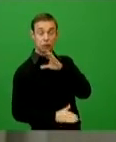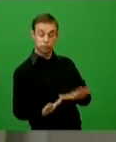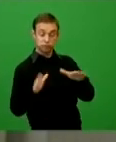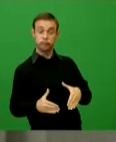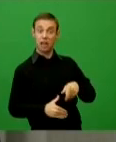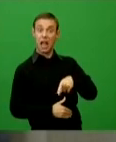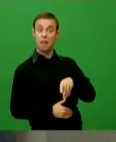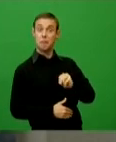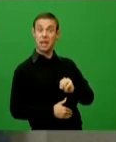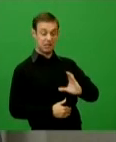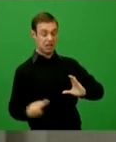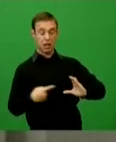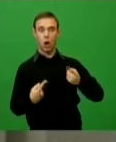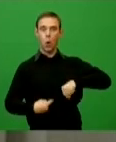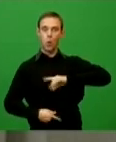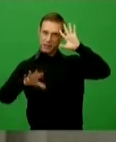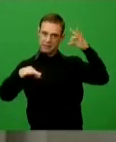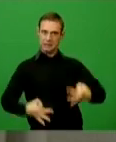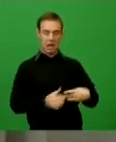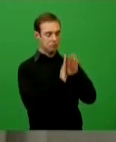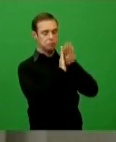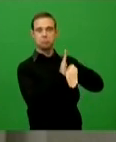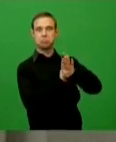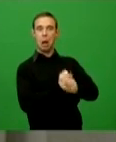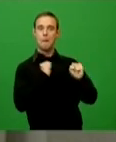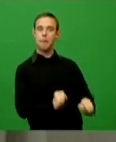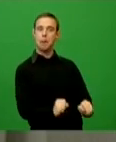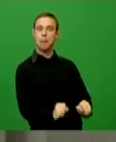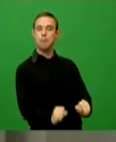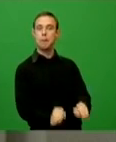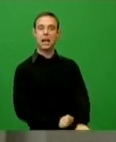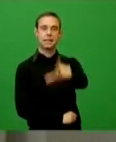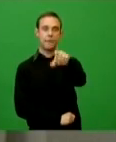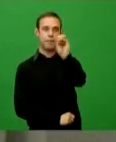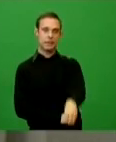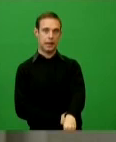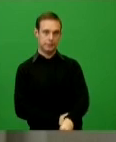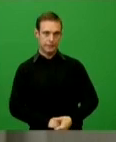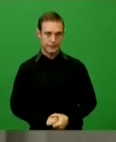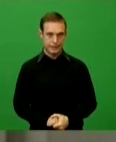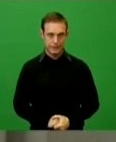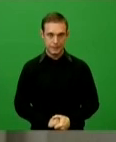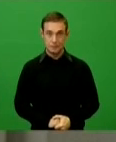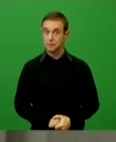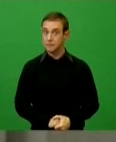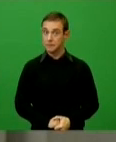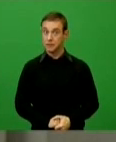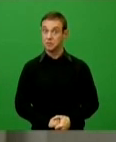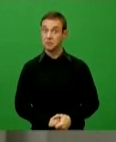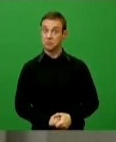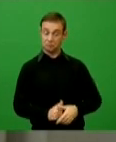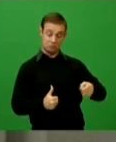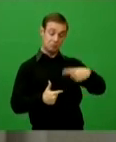decided to keep the repurchase rate unchanged at 7% per annum. 5 members preferred